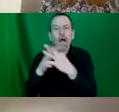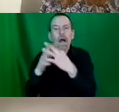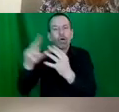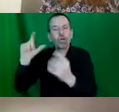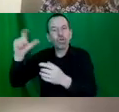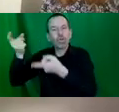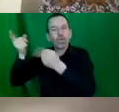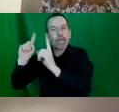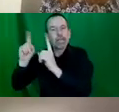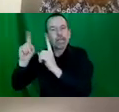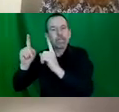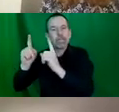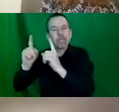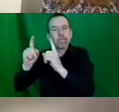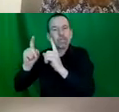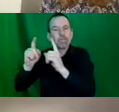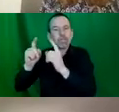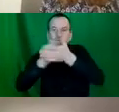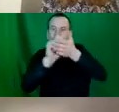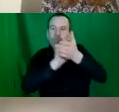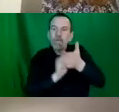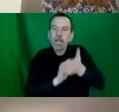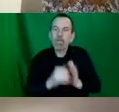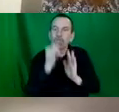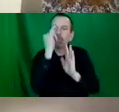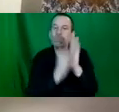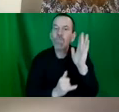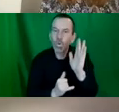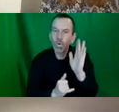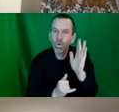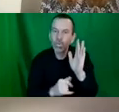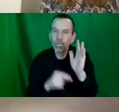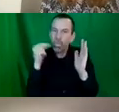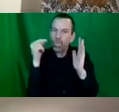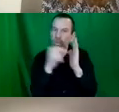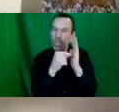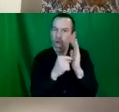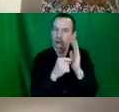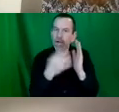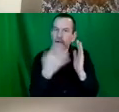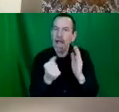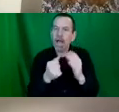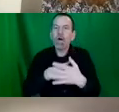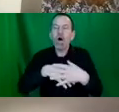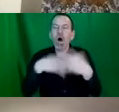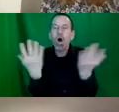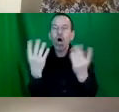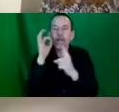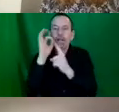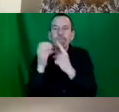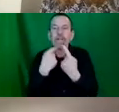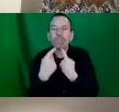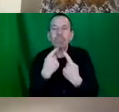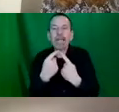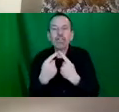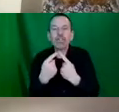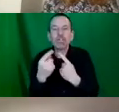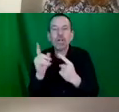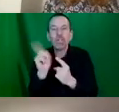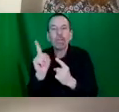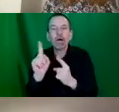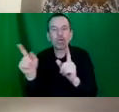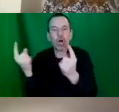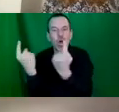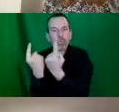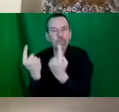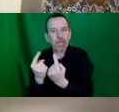an item, known as a due diligence form. This contains all the details of the object and has a section focusing on its provenance. This gave me a